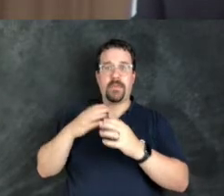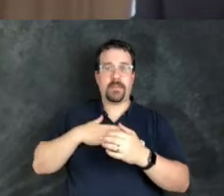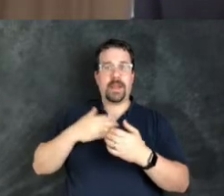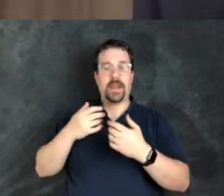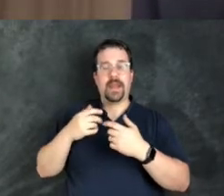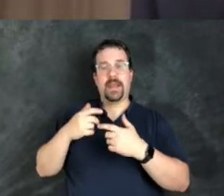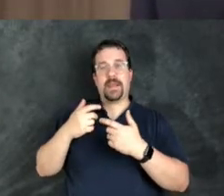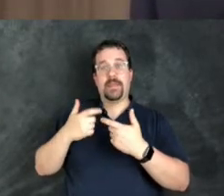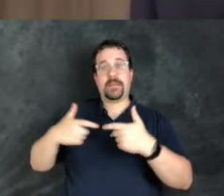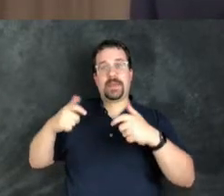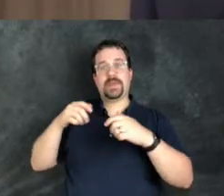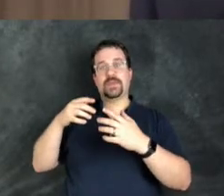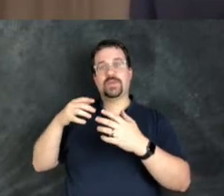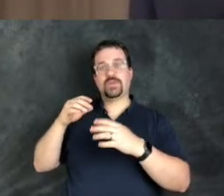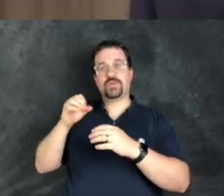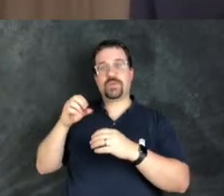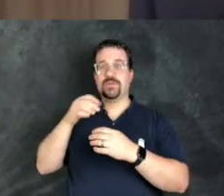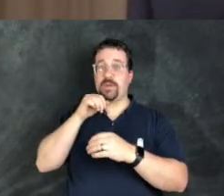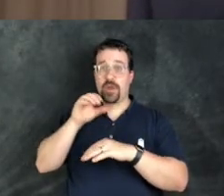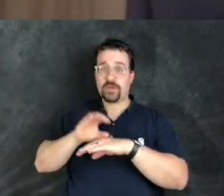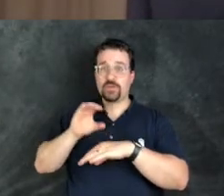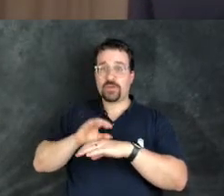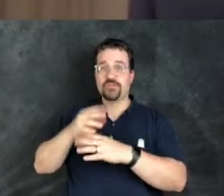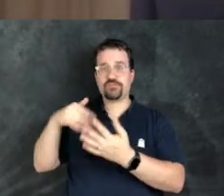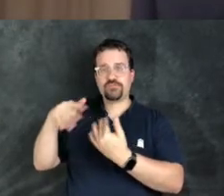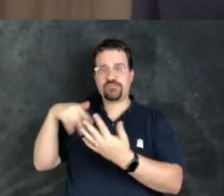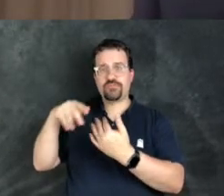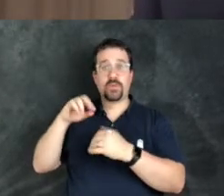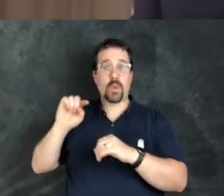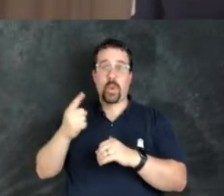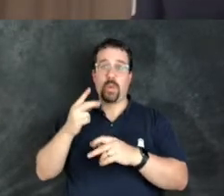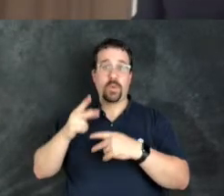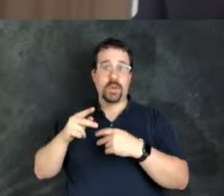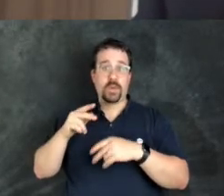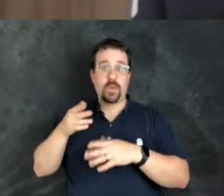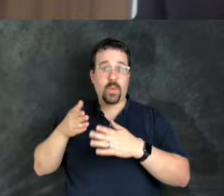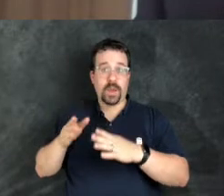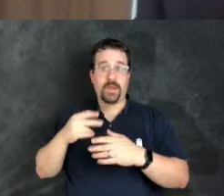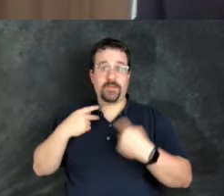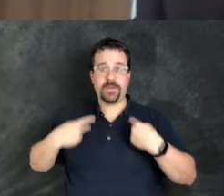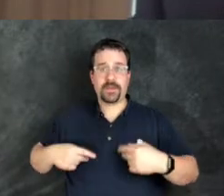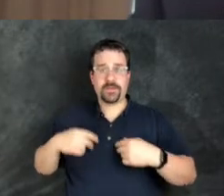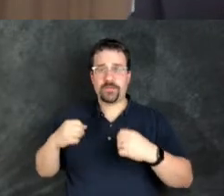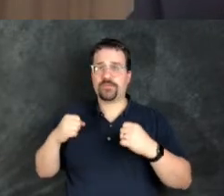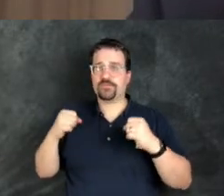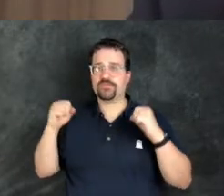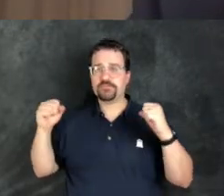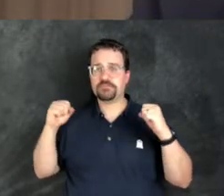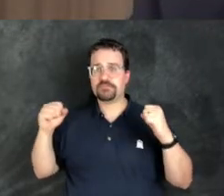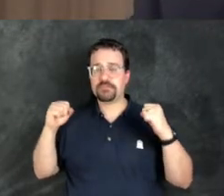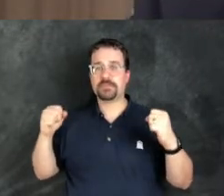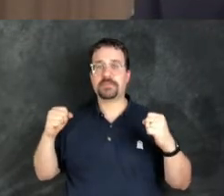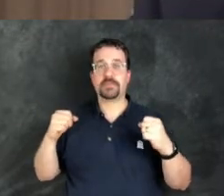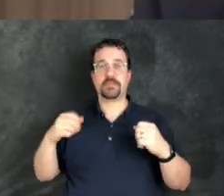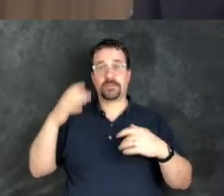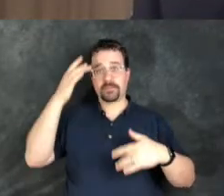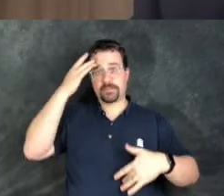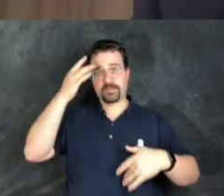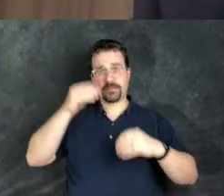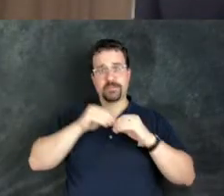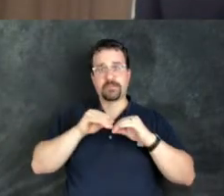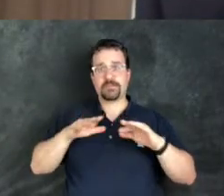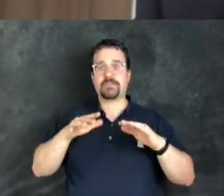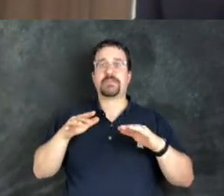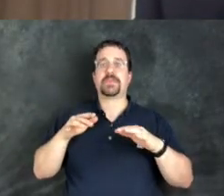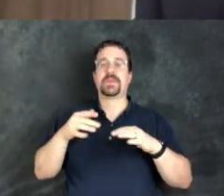main source of non-church-related socialization and my only source of physical recreation. As the pandemic